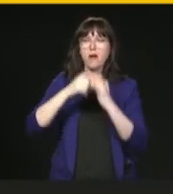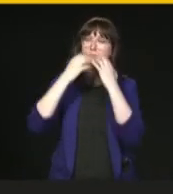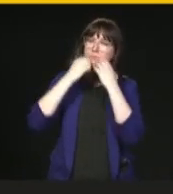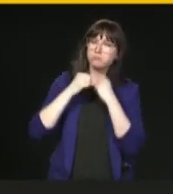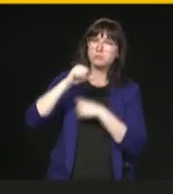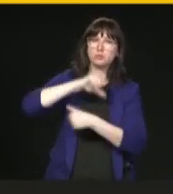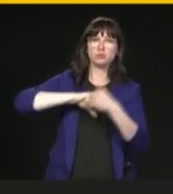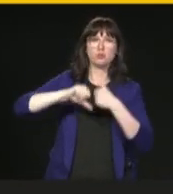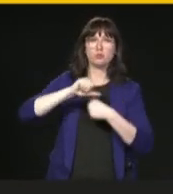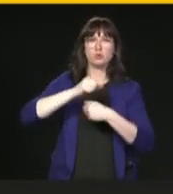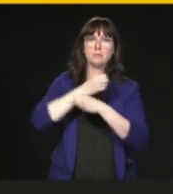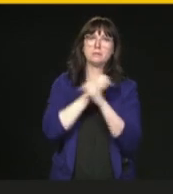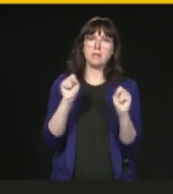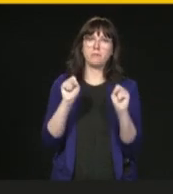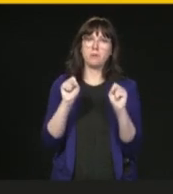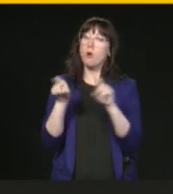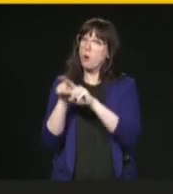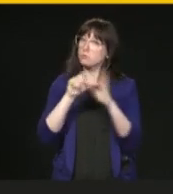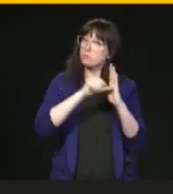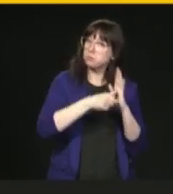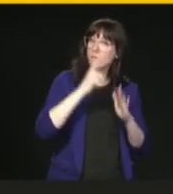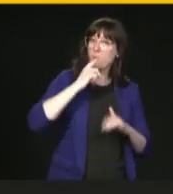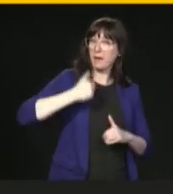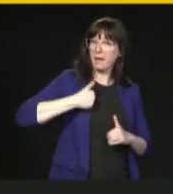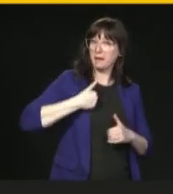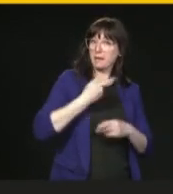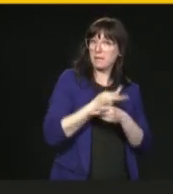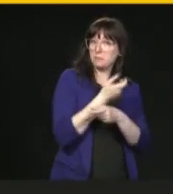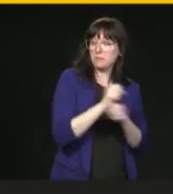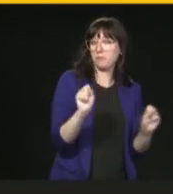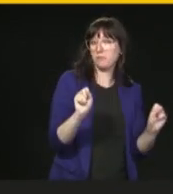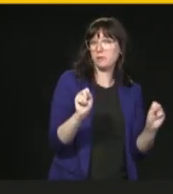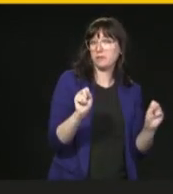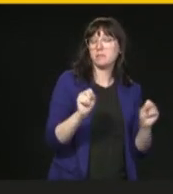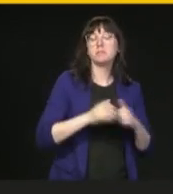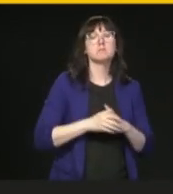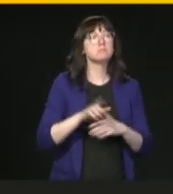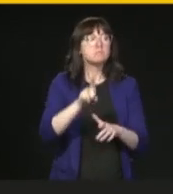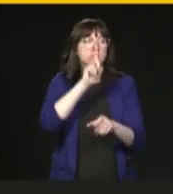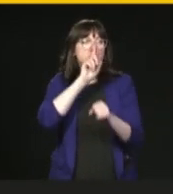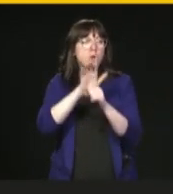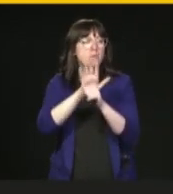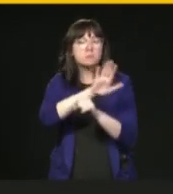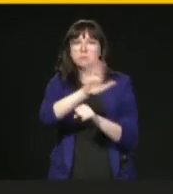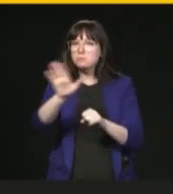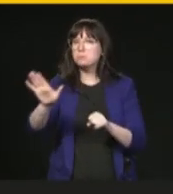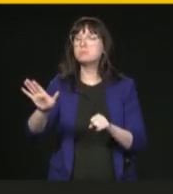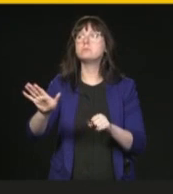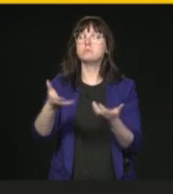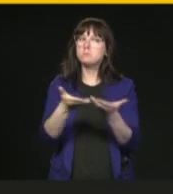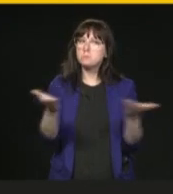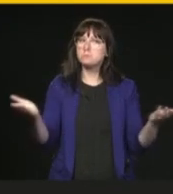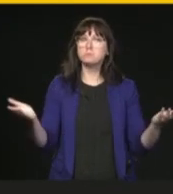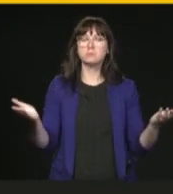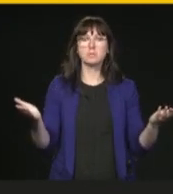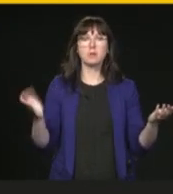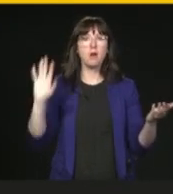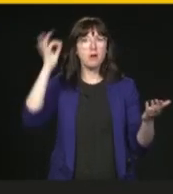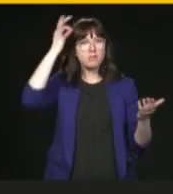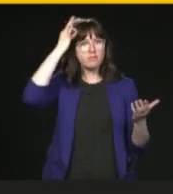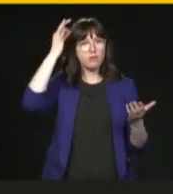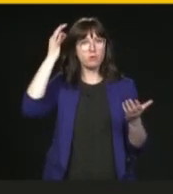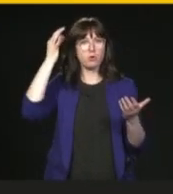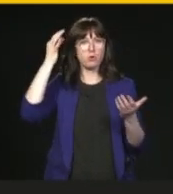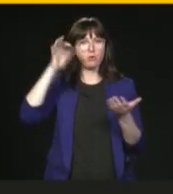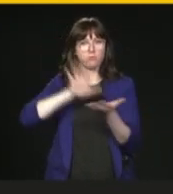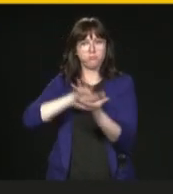if we are to keep Canadians safe. At the same time, I can assure everyone that the federal